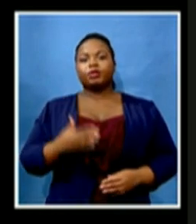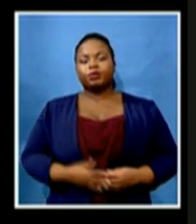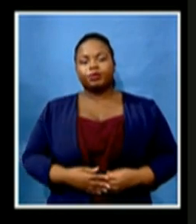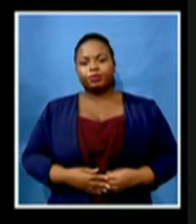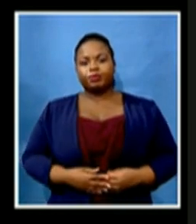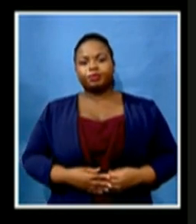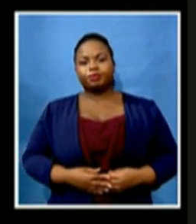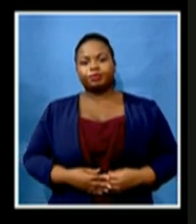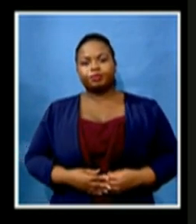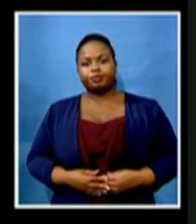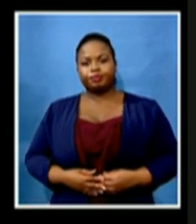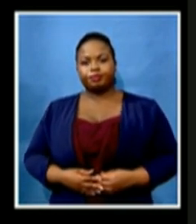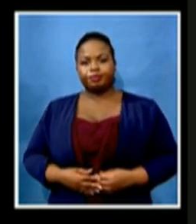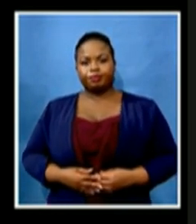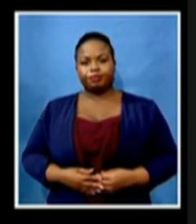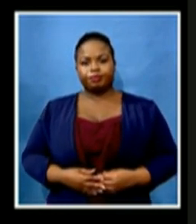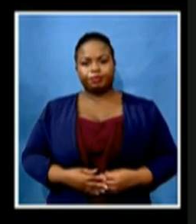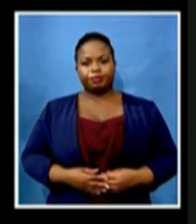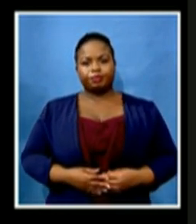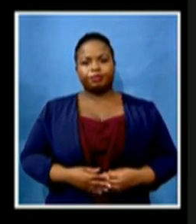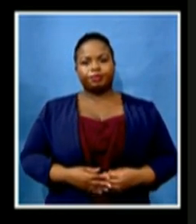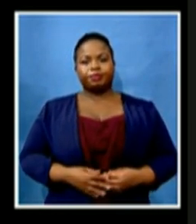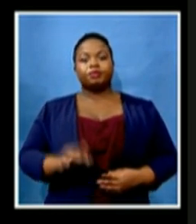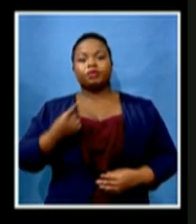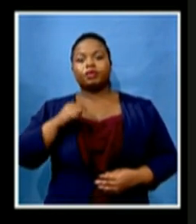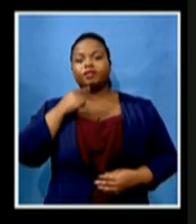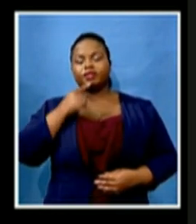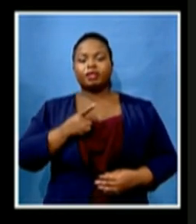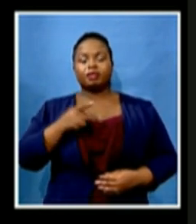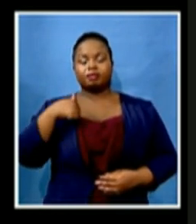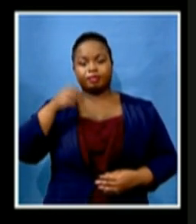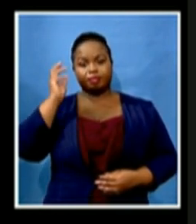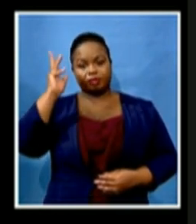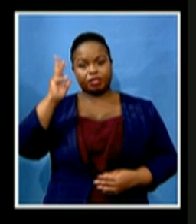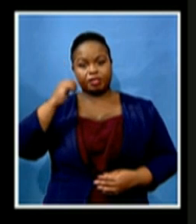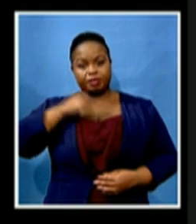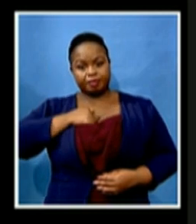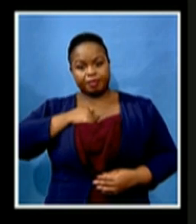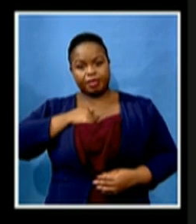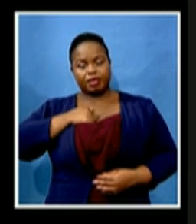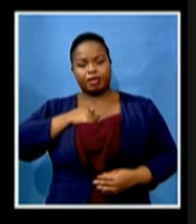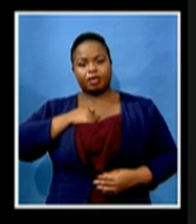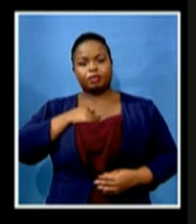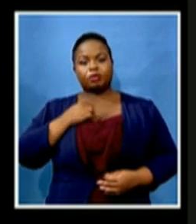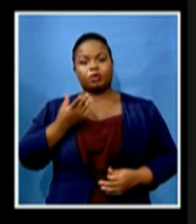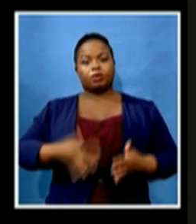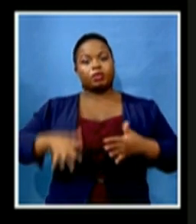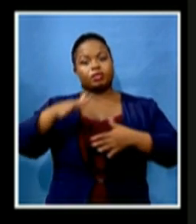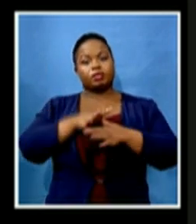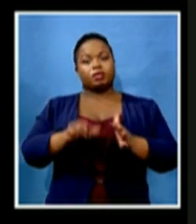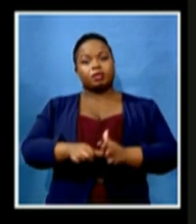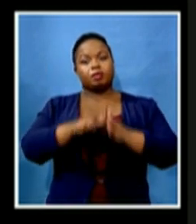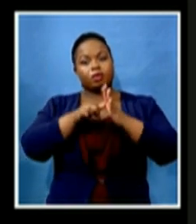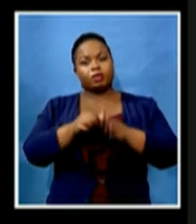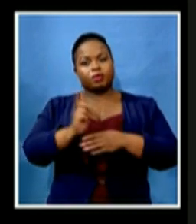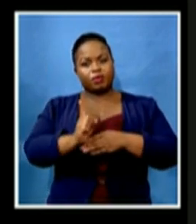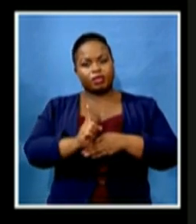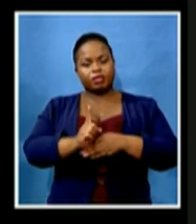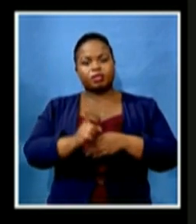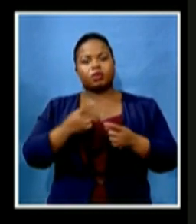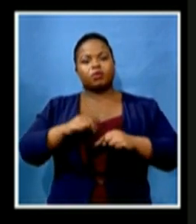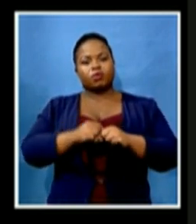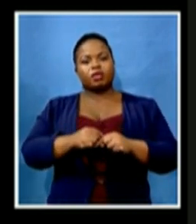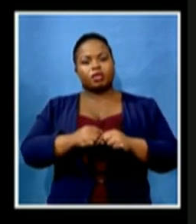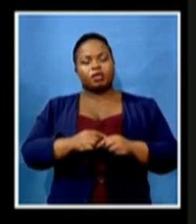as I mentioned in my presentation, I think what's absolutely key is our ability to continue to calibrate the models